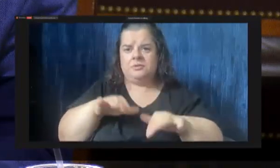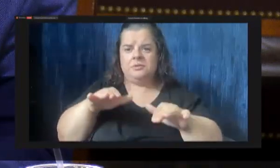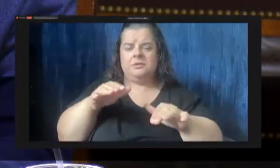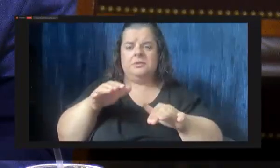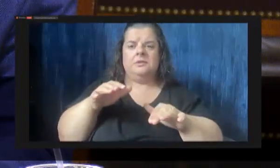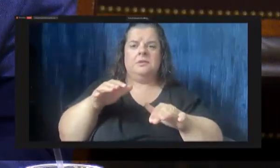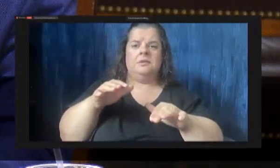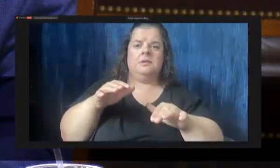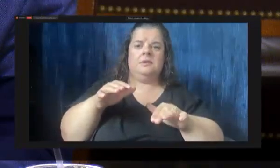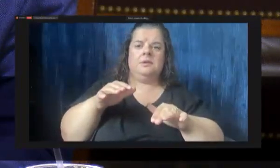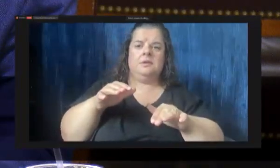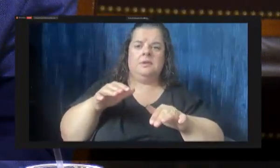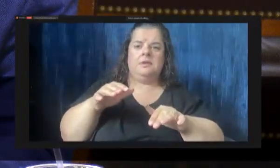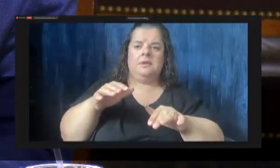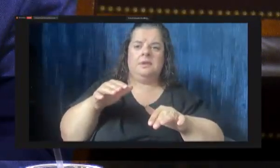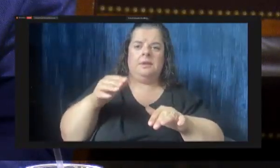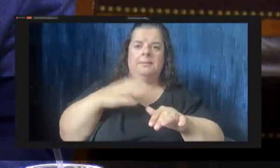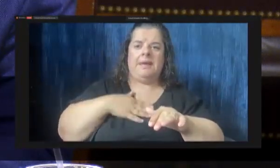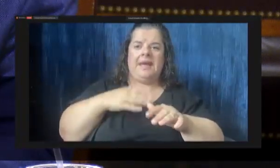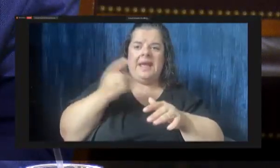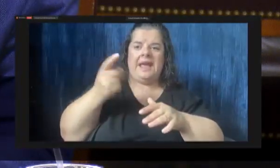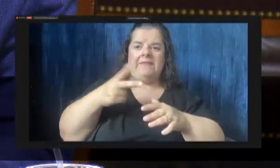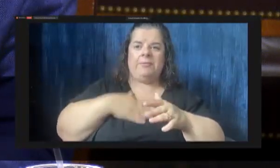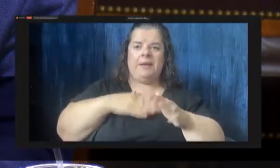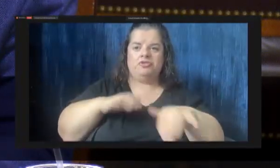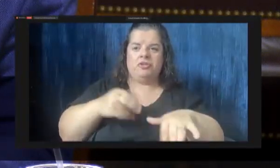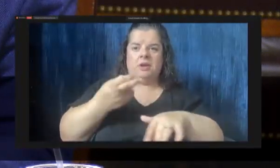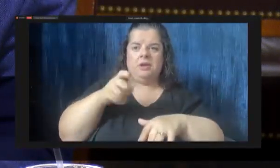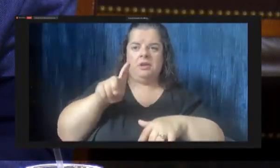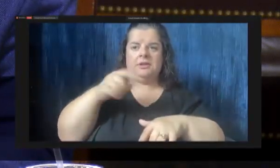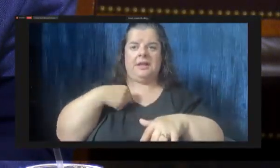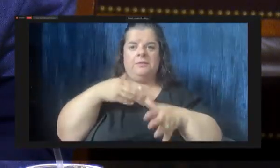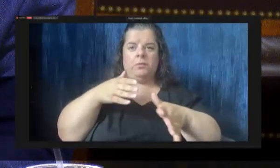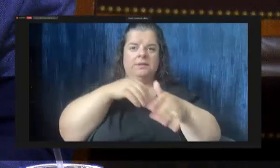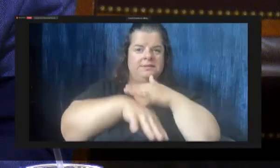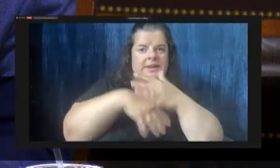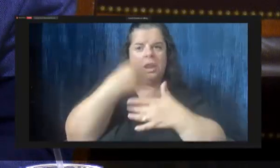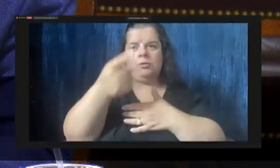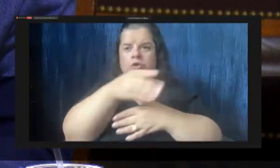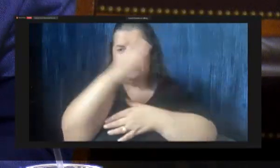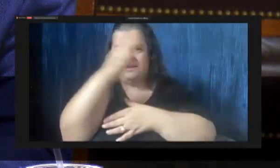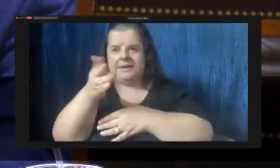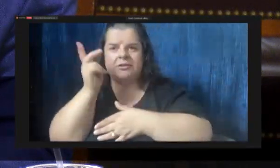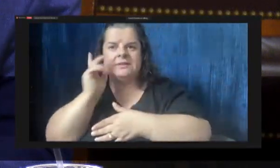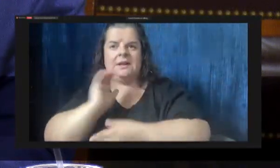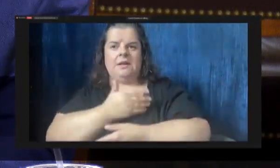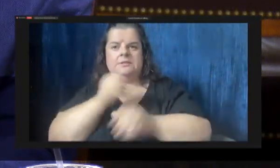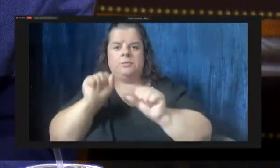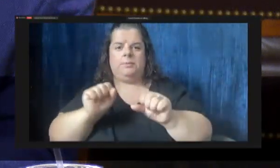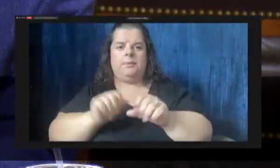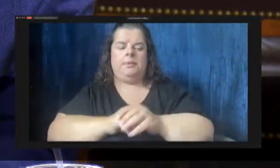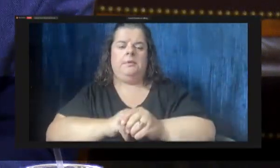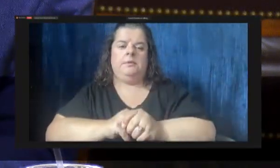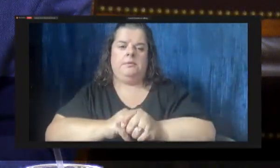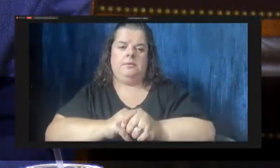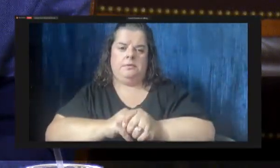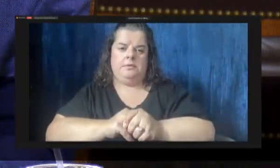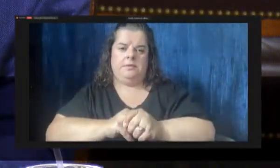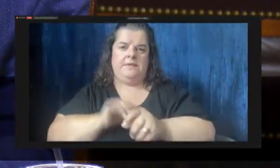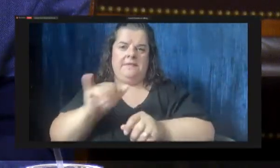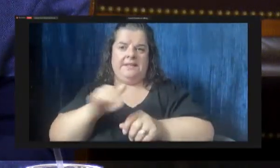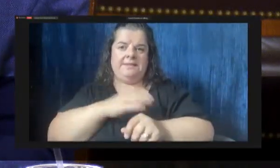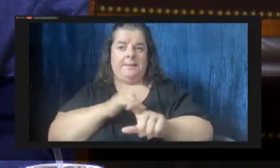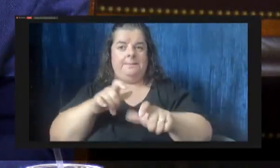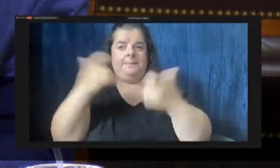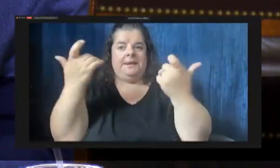spent half my childhood down there. We had ways in and out. You'd never see us probably. So that is my biggest concern.